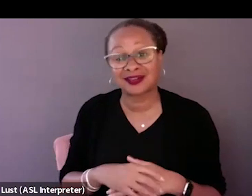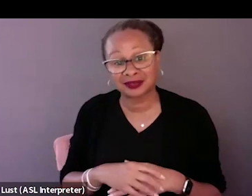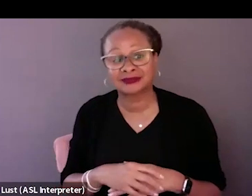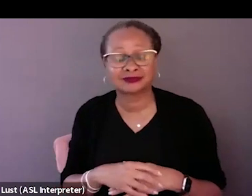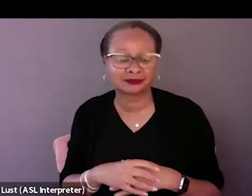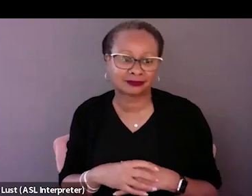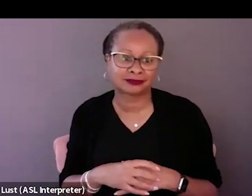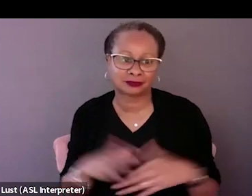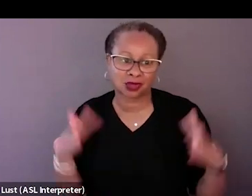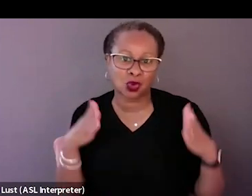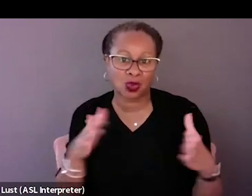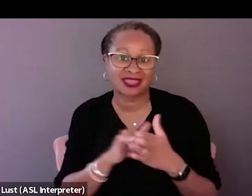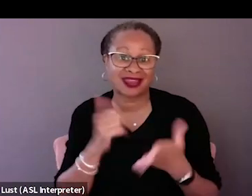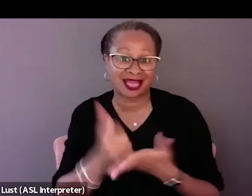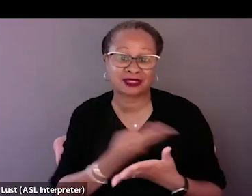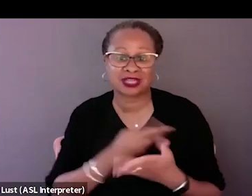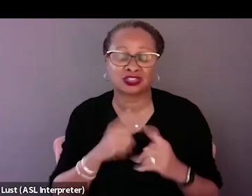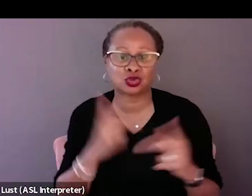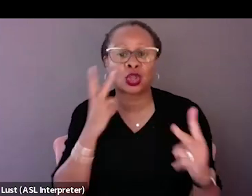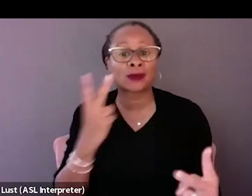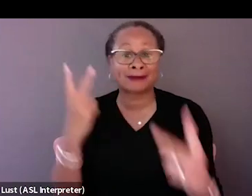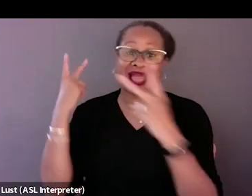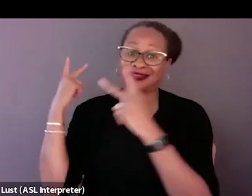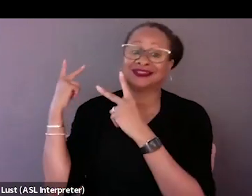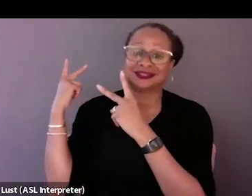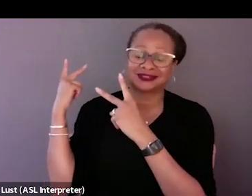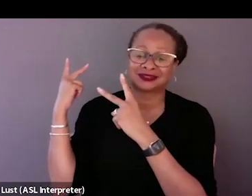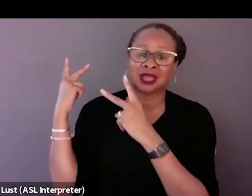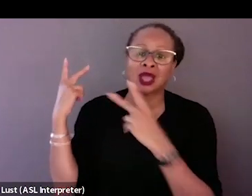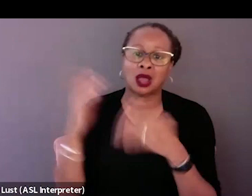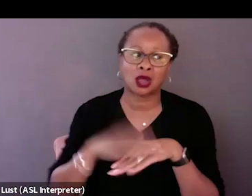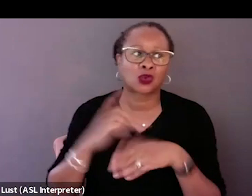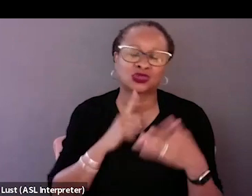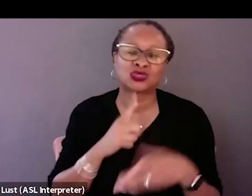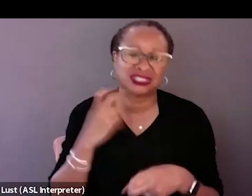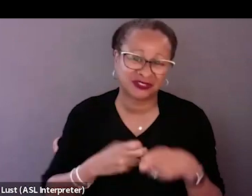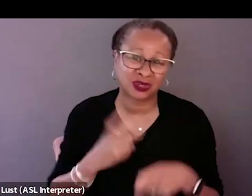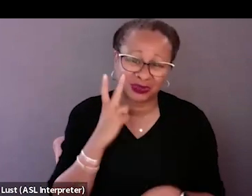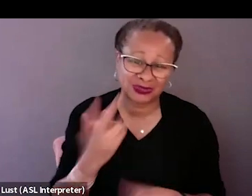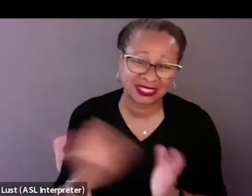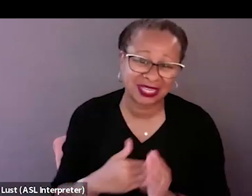there's a way that it helps us to be able to look back on what's really hard.